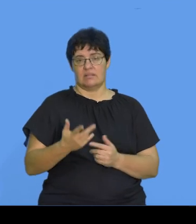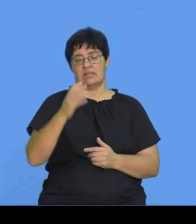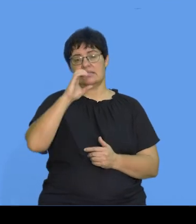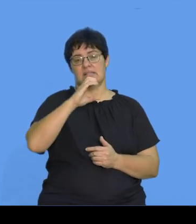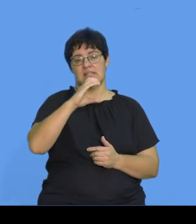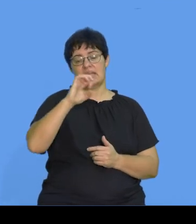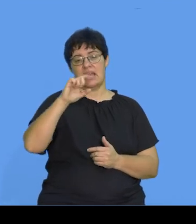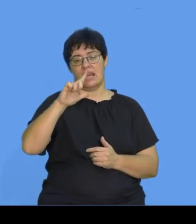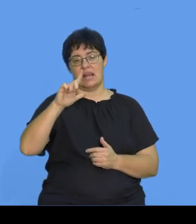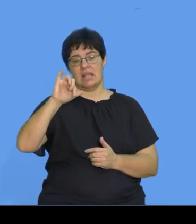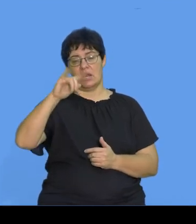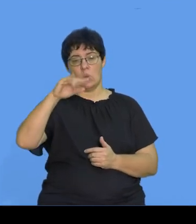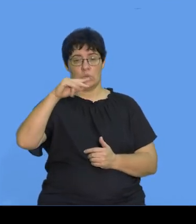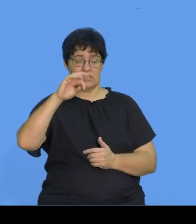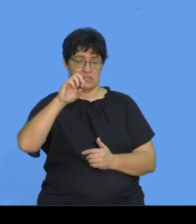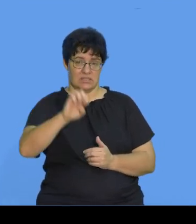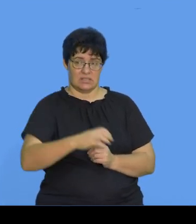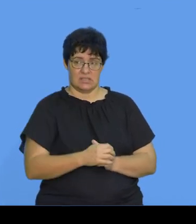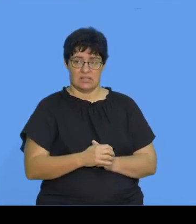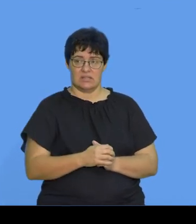you could say cellulose,